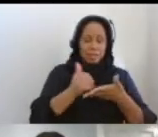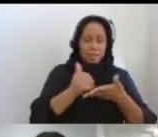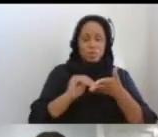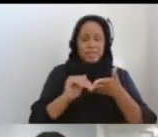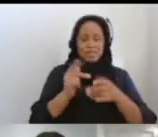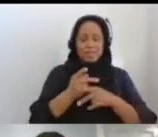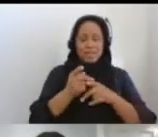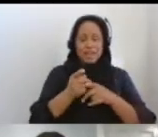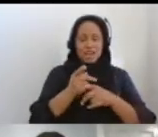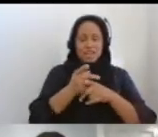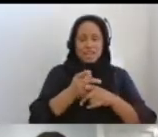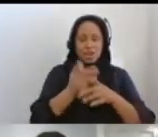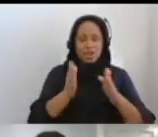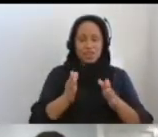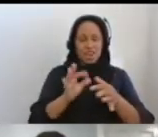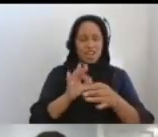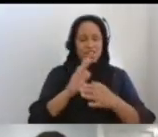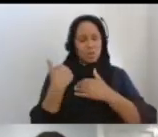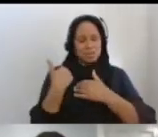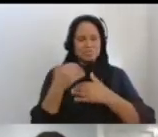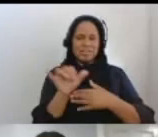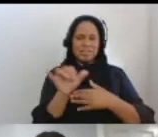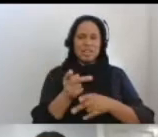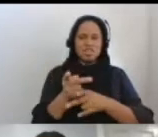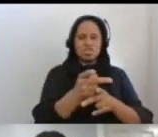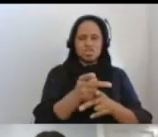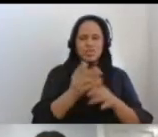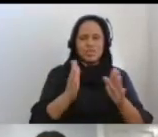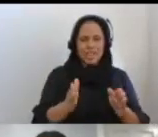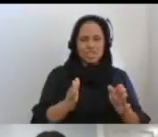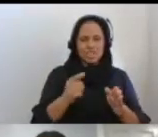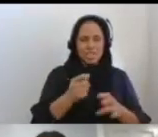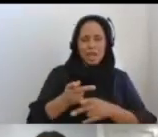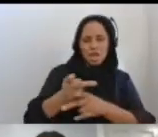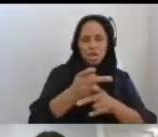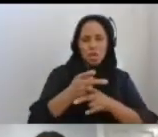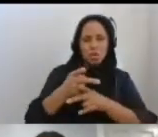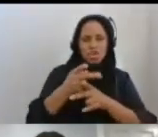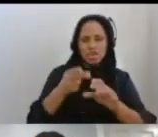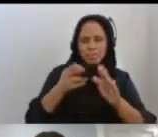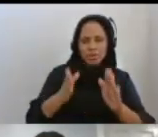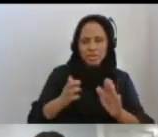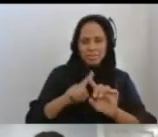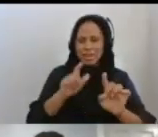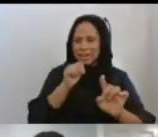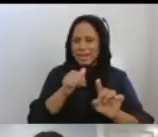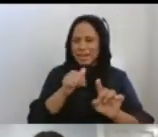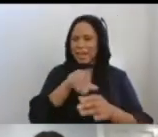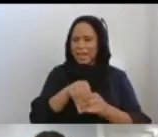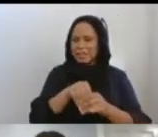more of a supervisor. They look over the participant, but they're not actively working on